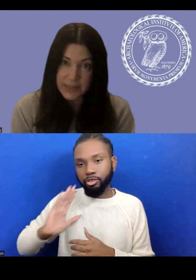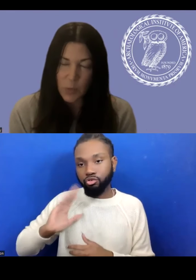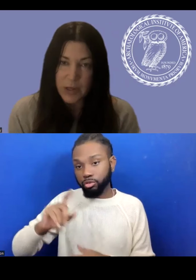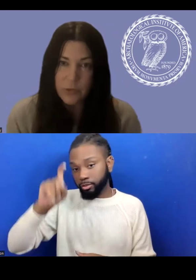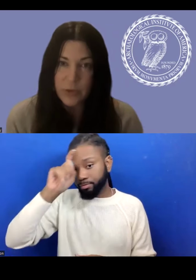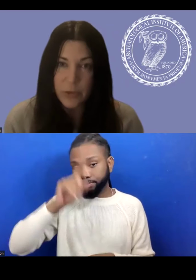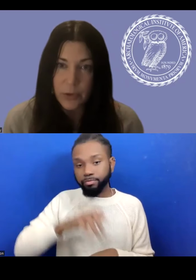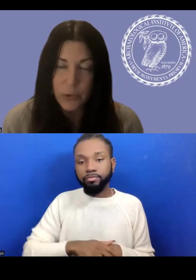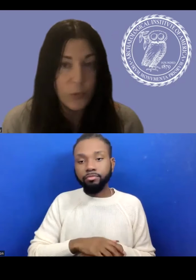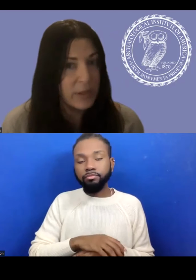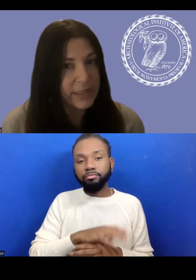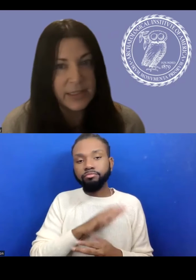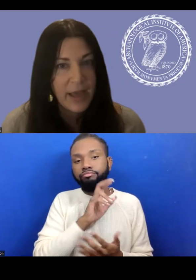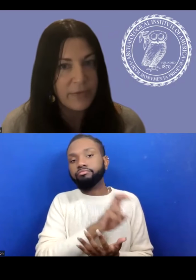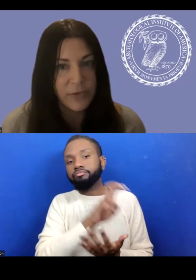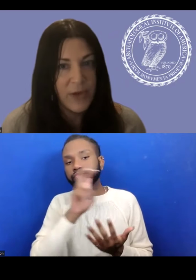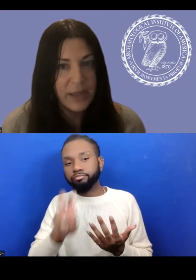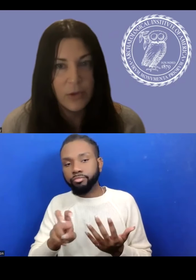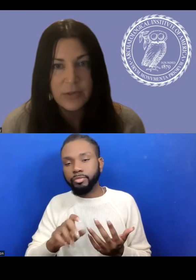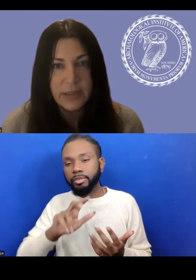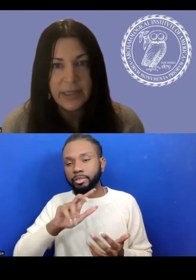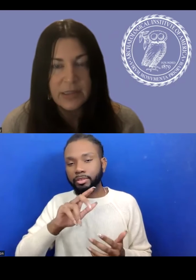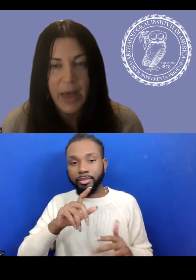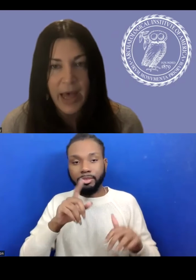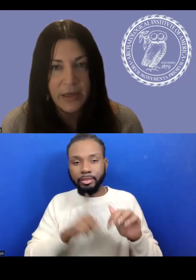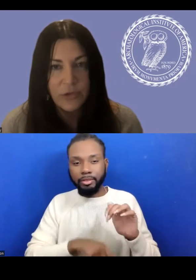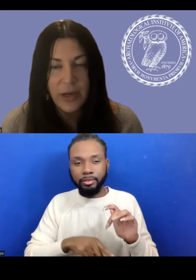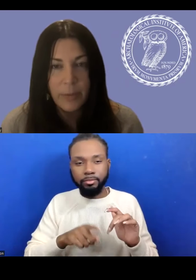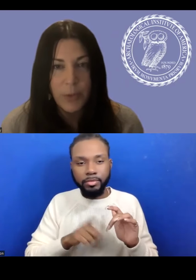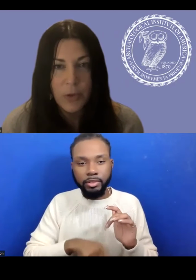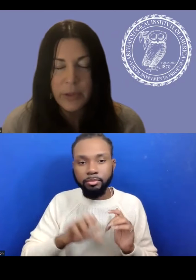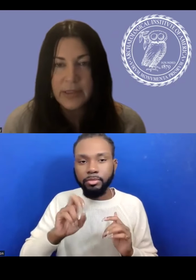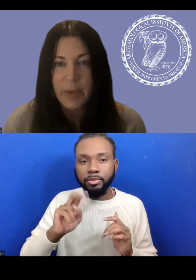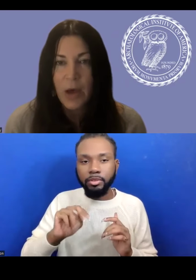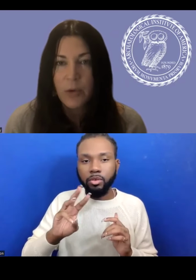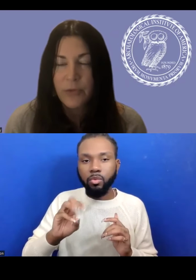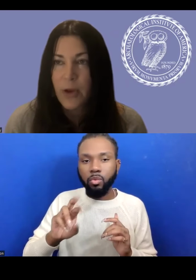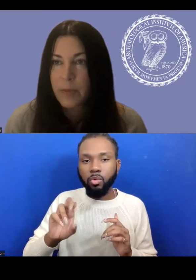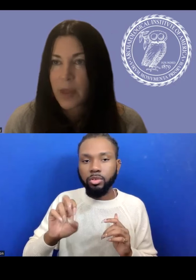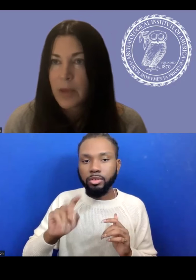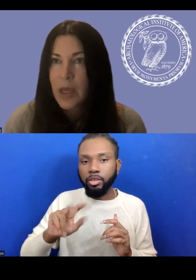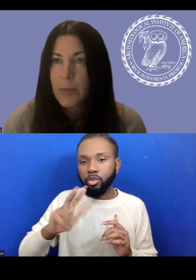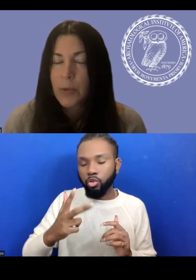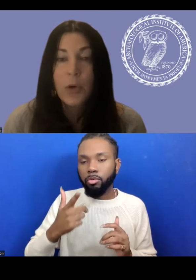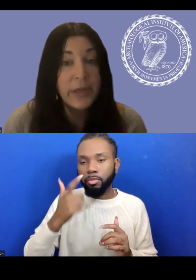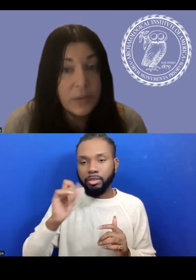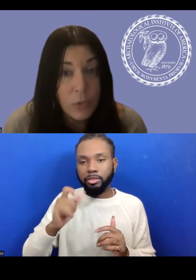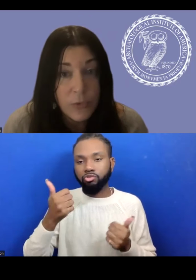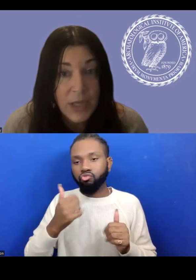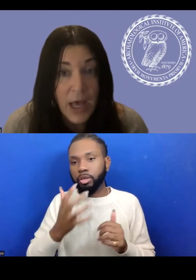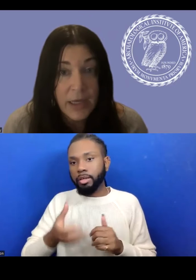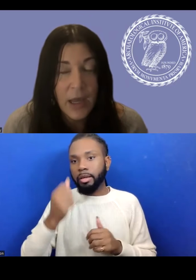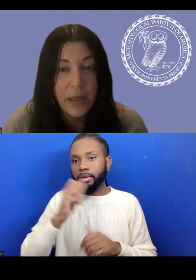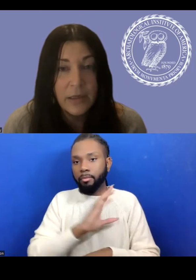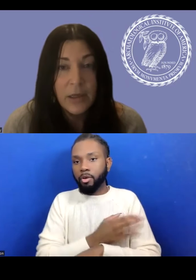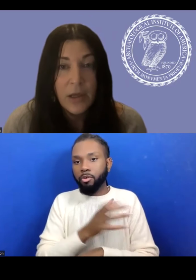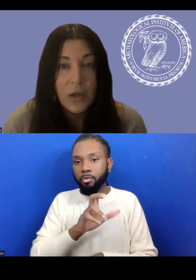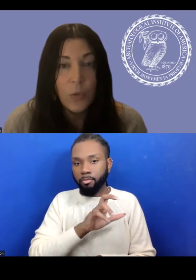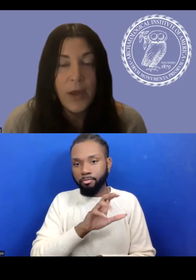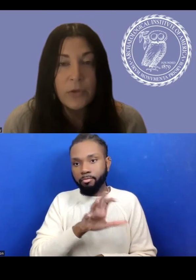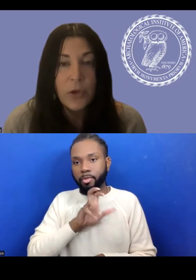skipping Senwosret III, who really did have to fight those elites back and try to pull his power from them. But we're going to move to